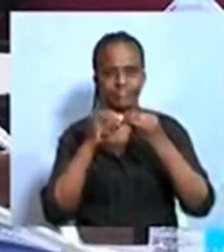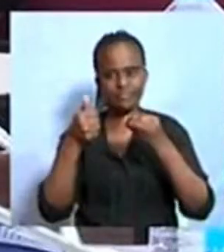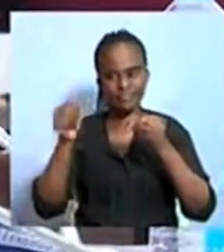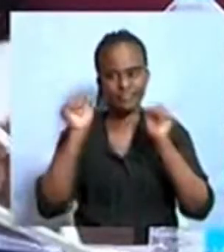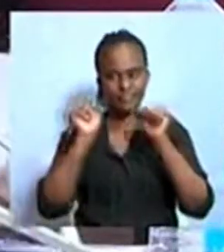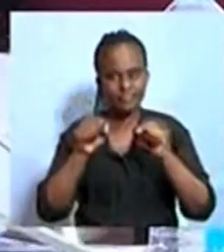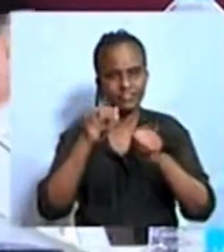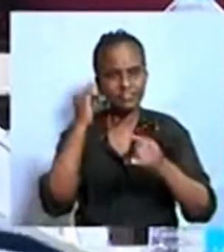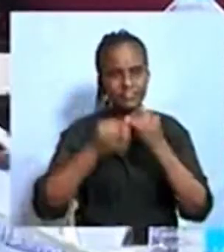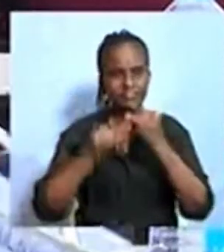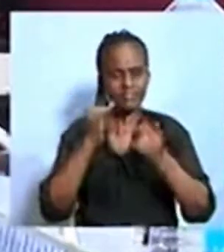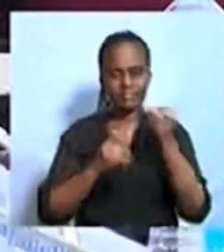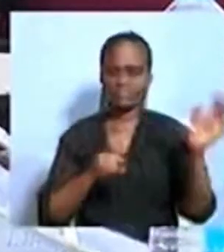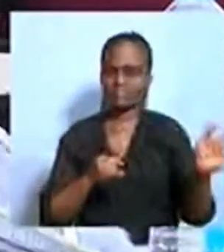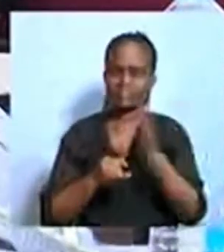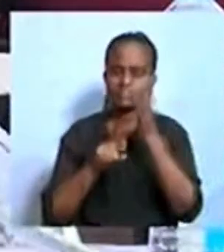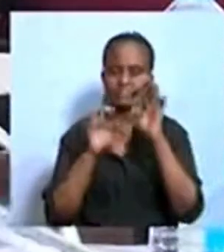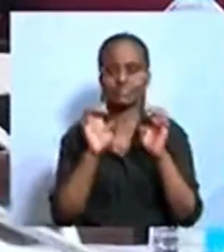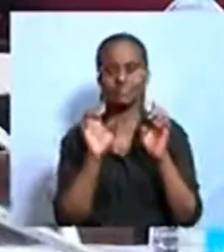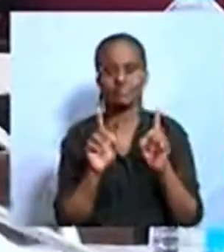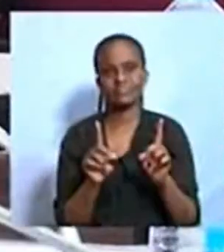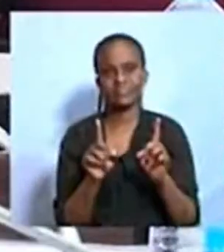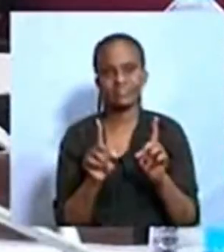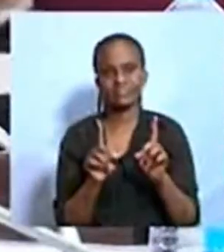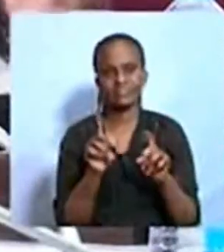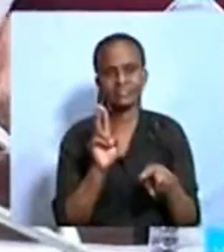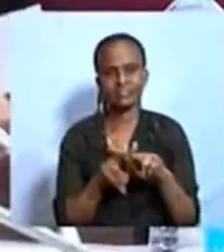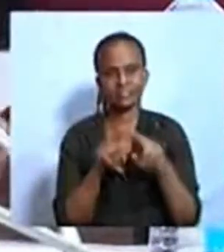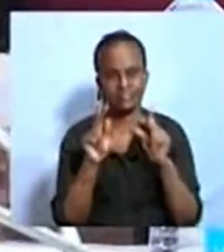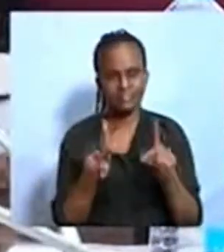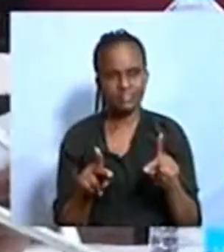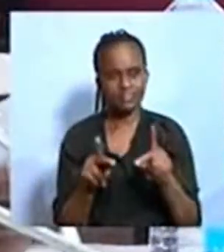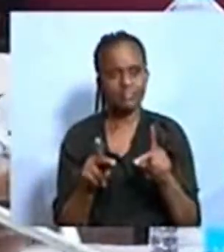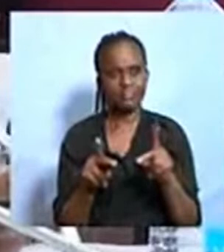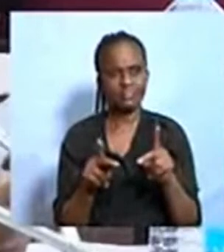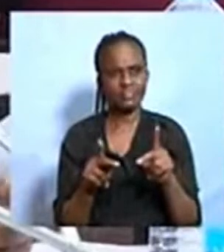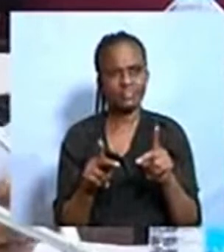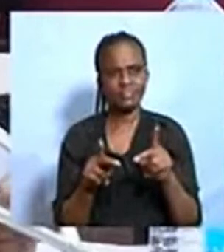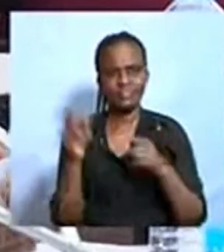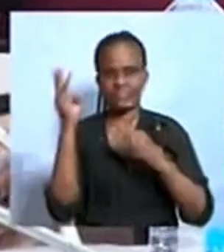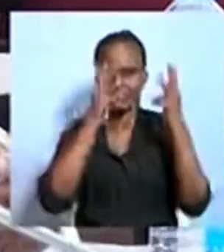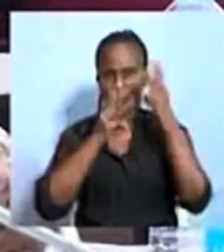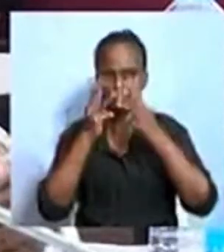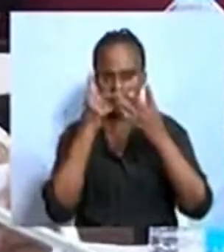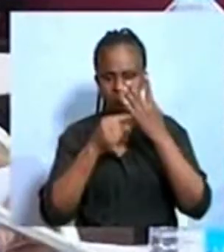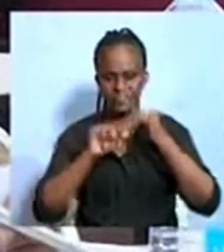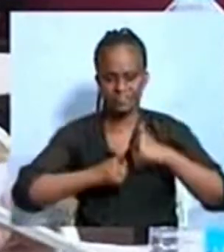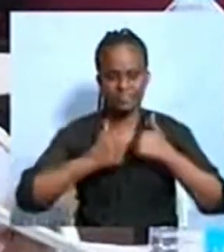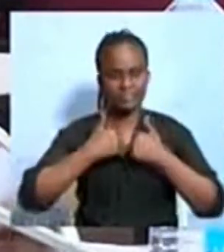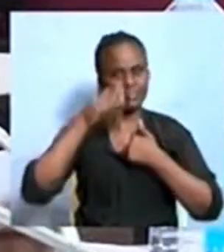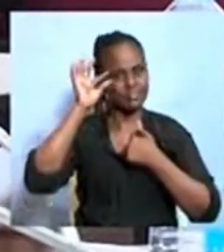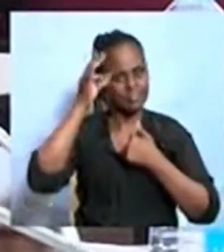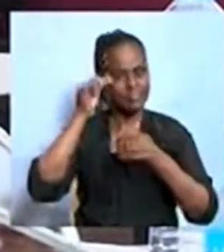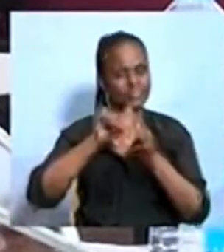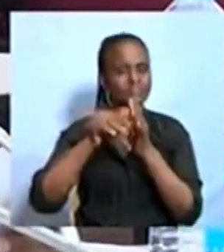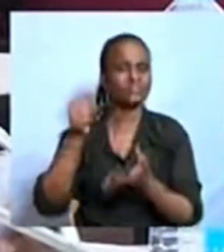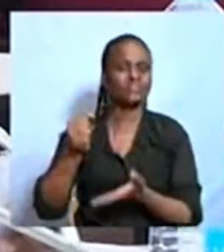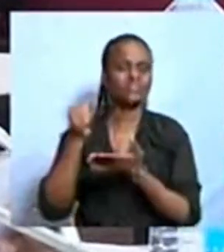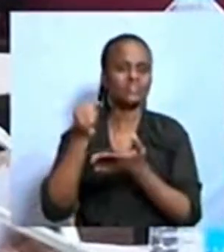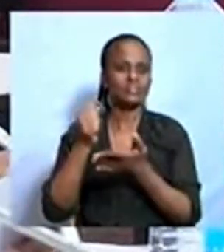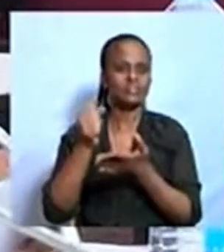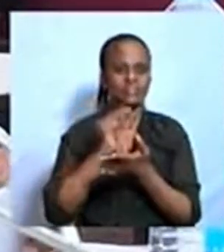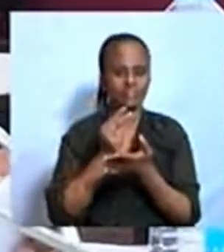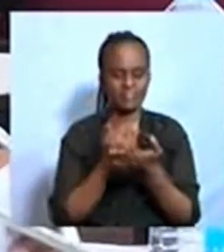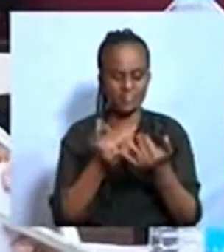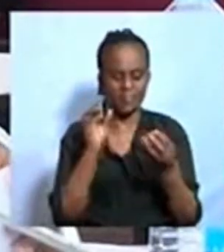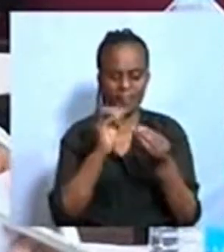to complete their education. So, Chair, that is the concerns that we've noted in the budget. But then we went ahead